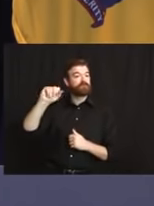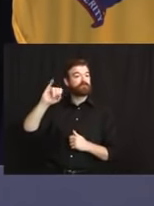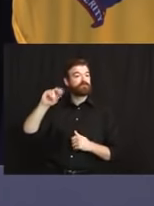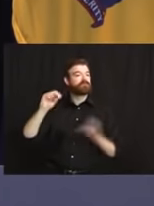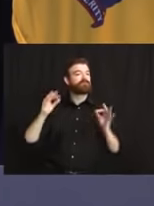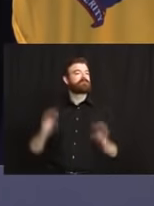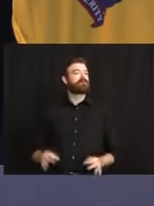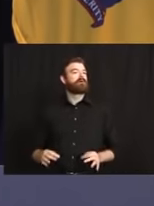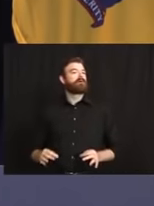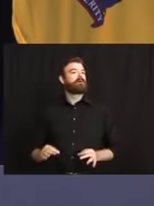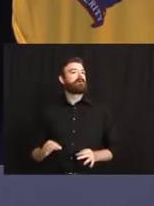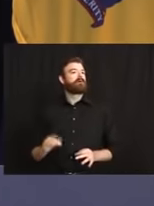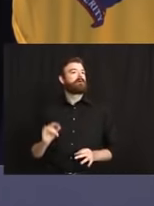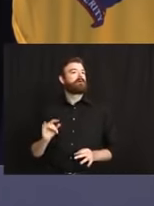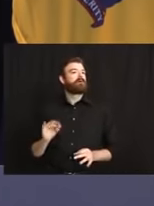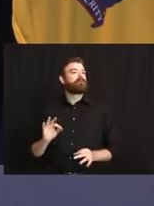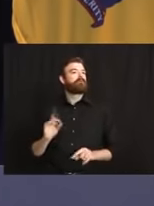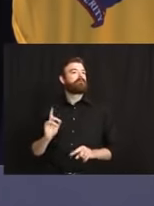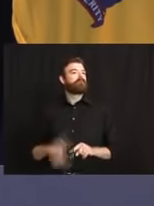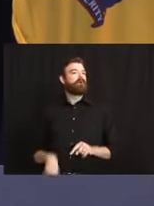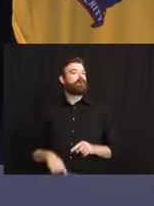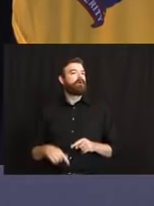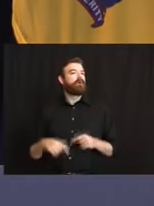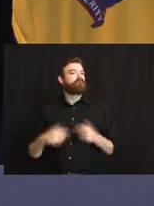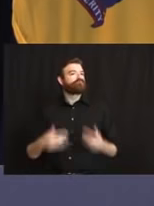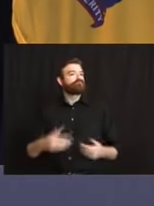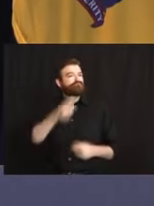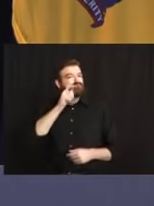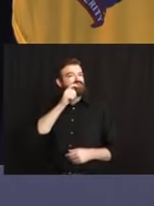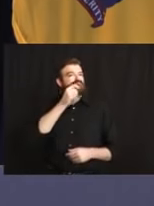if we can't offer a drink, if we can't offer a bite to eat,